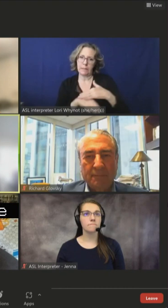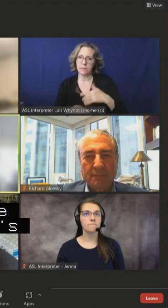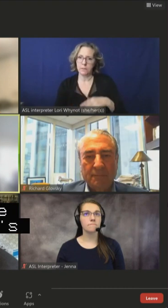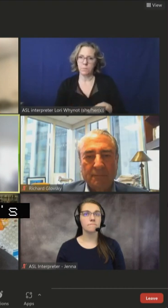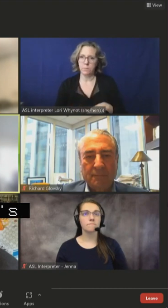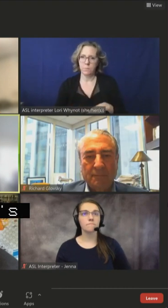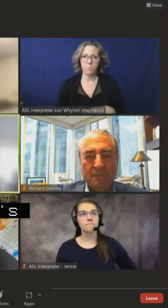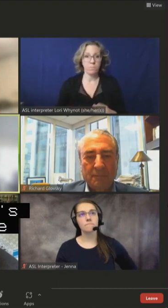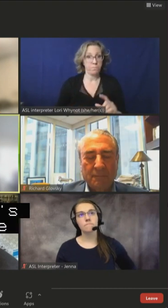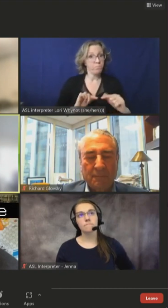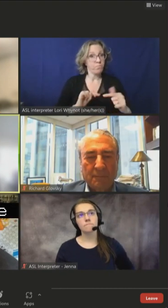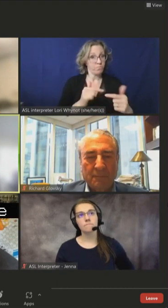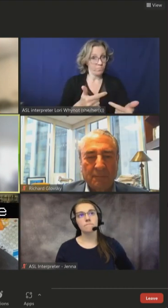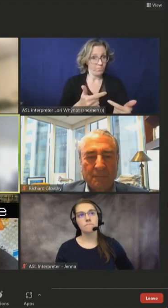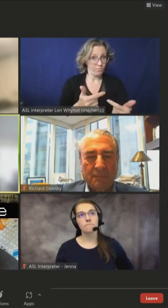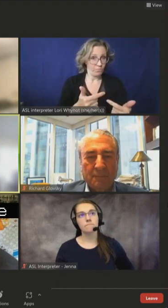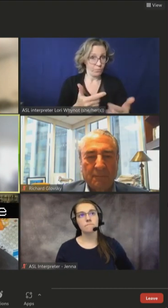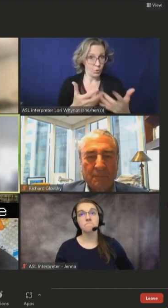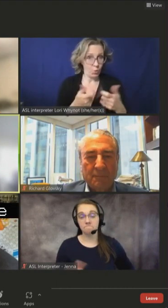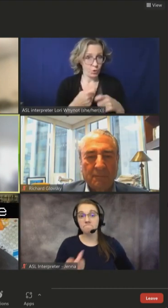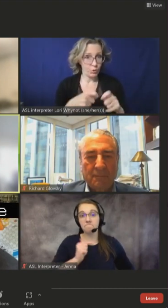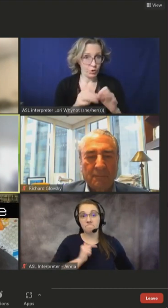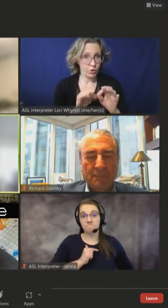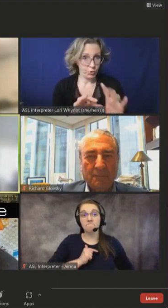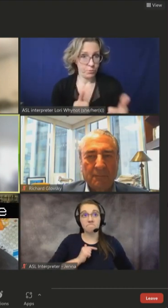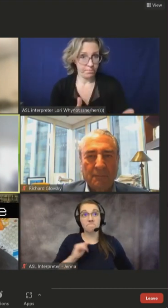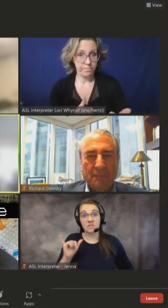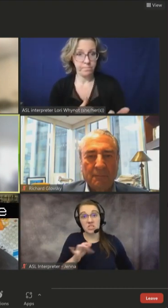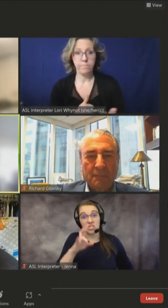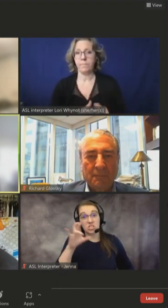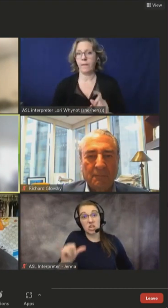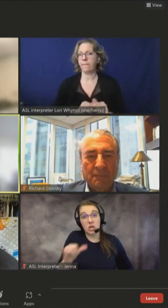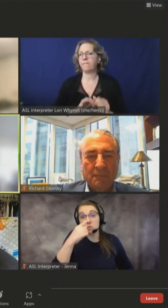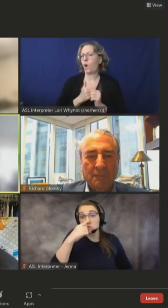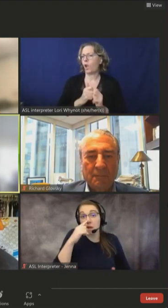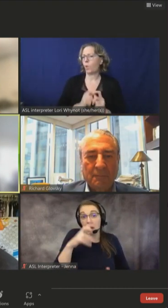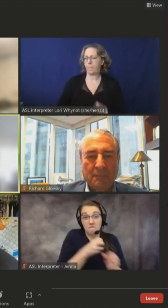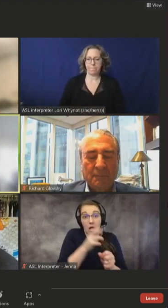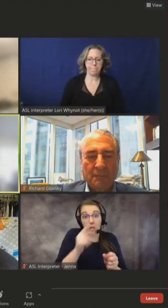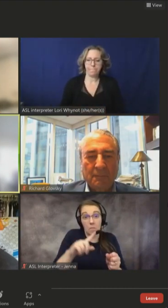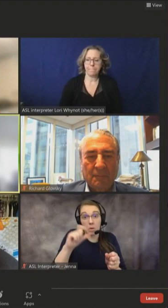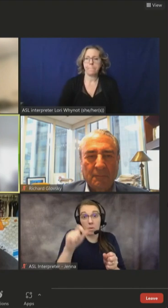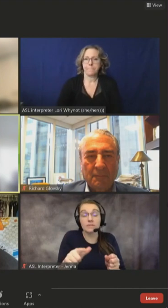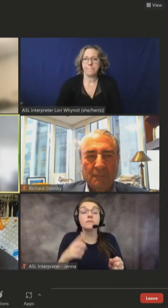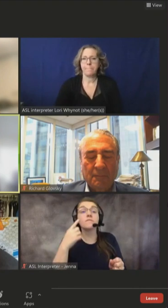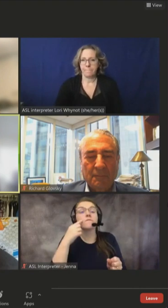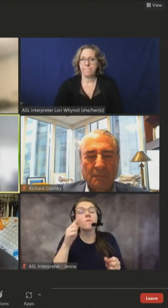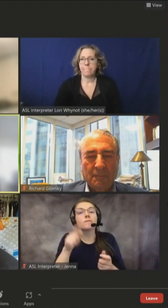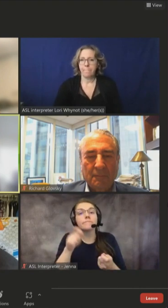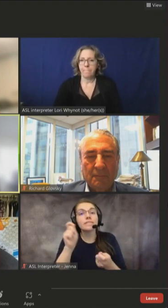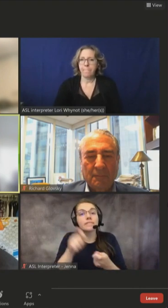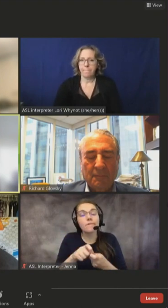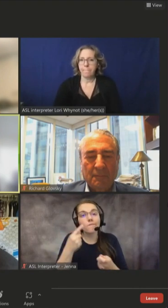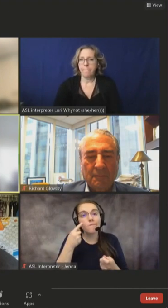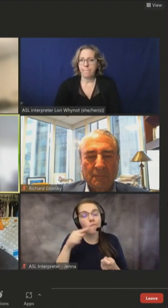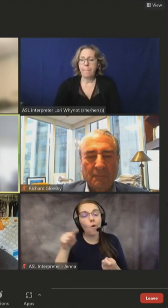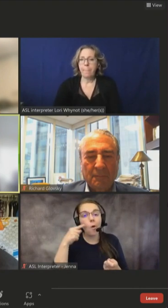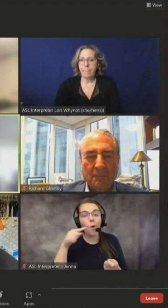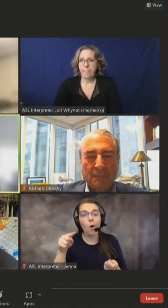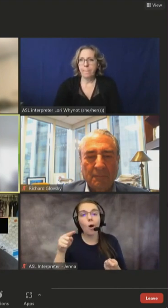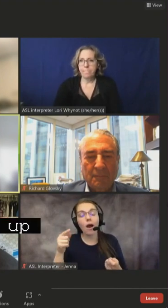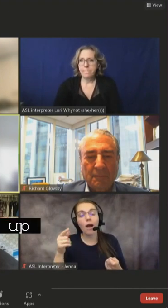Can I just ask a follow-up to that? For specifically, like, for